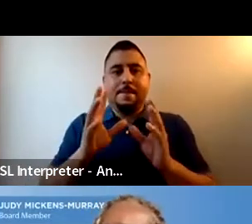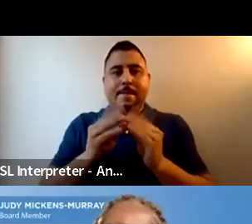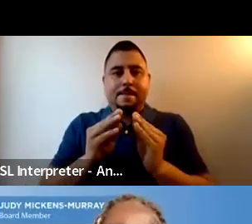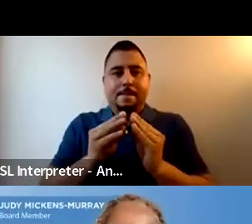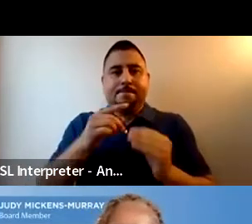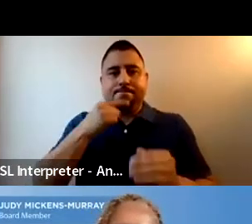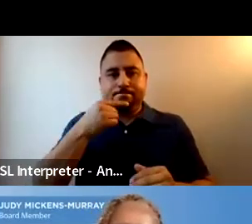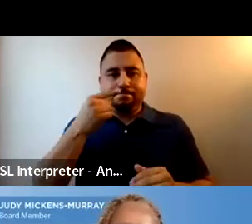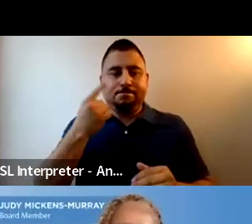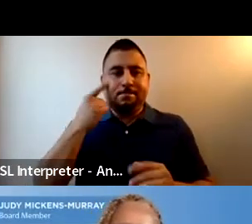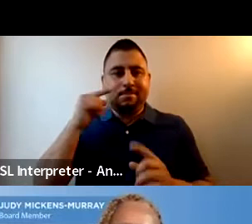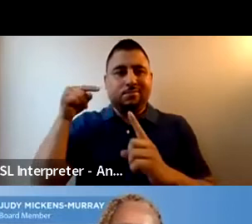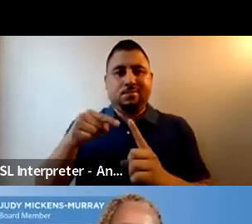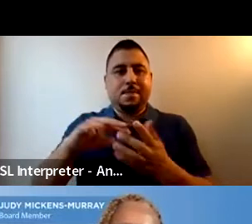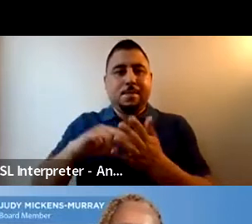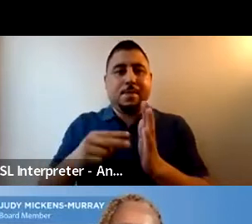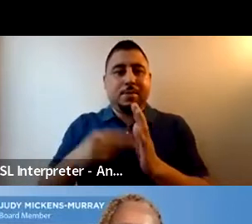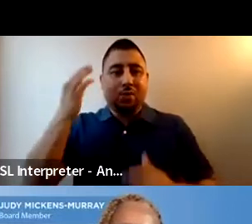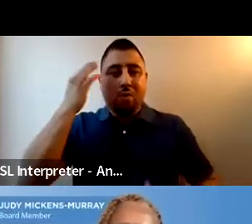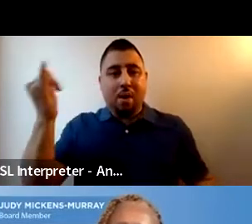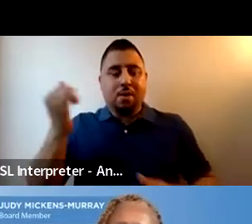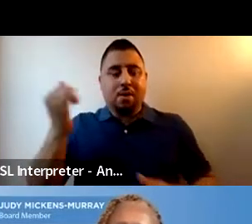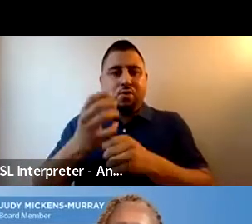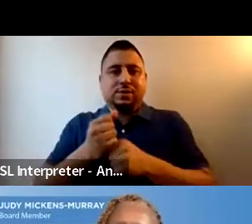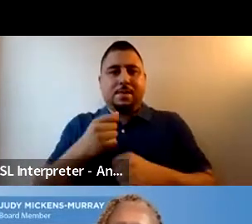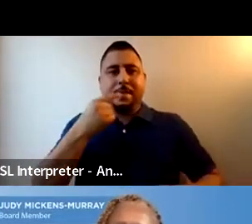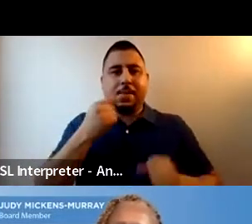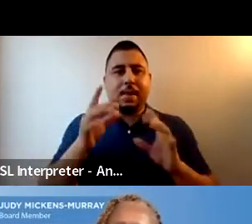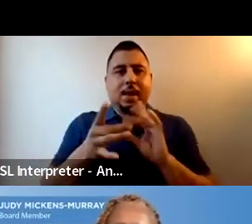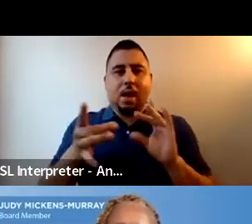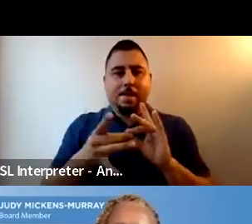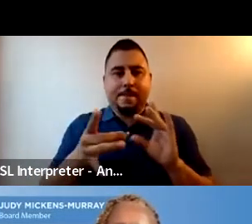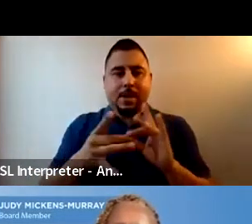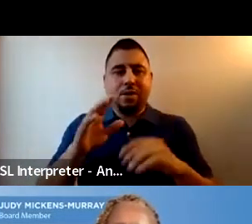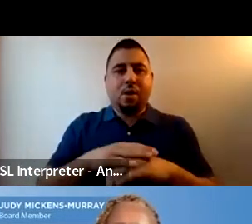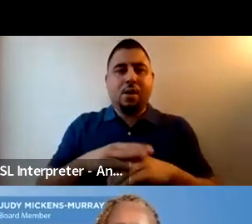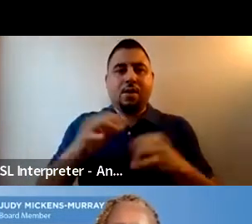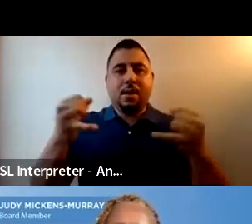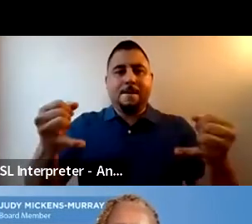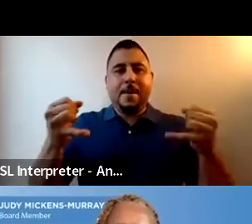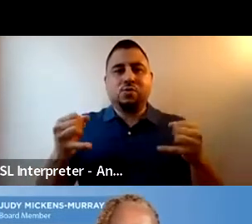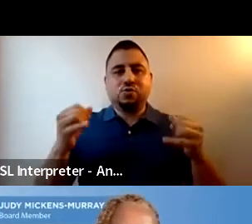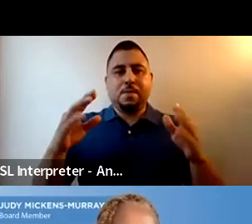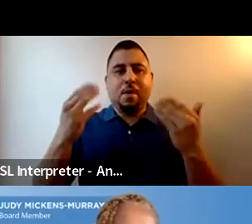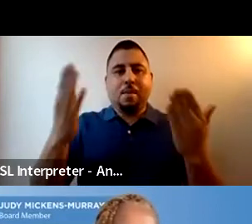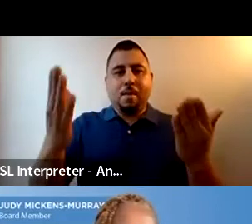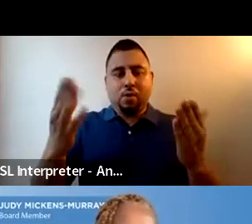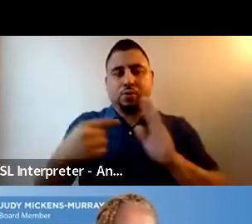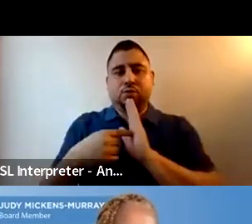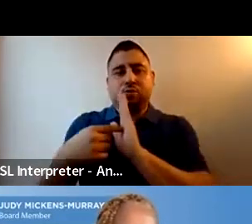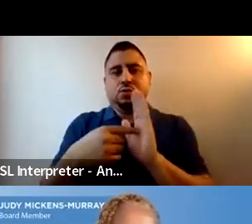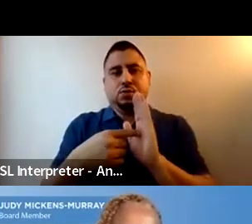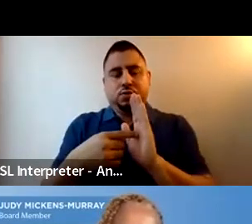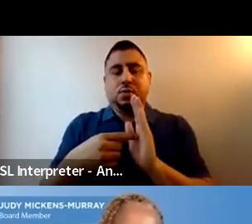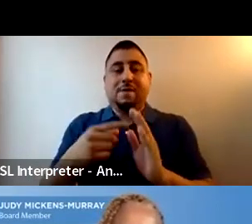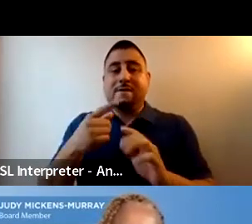held for the sole purpose of receiving public comment on the boundary proposal presented by the